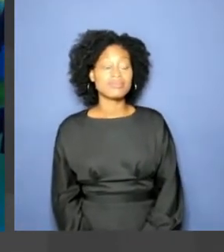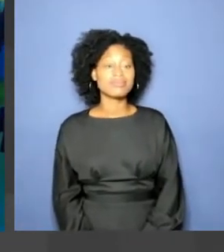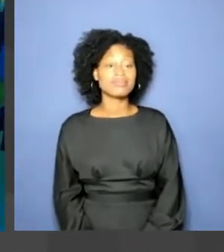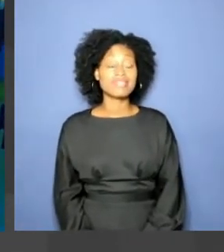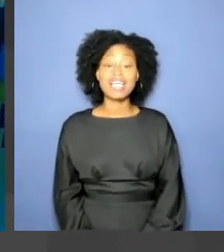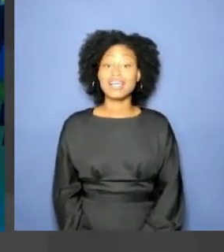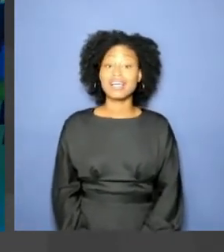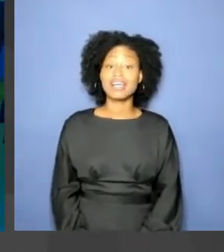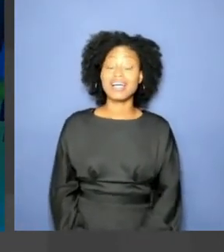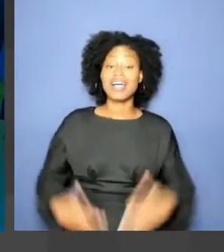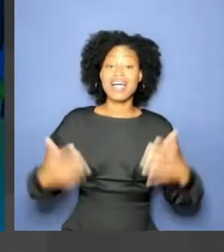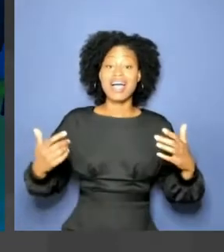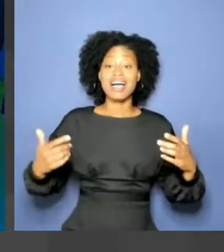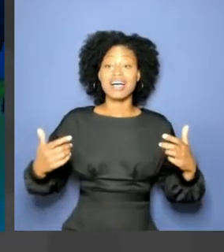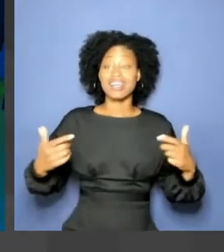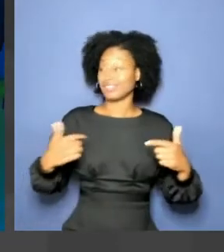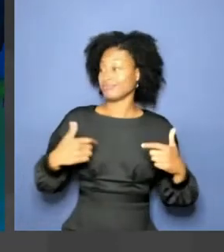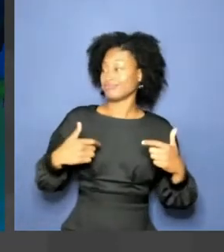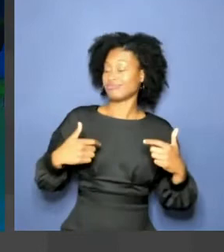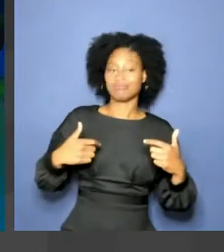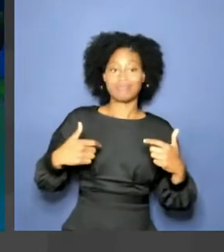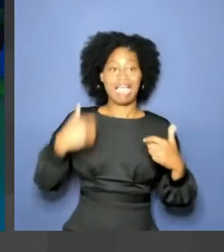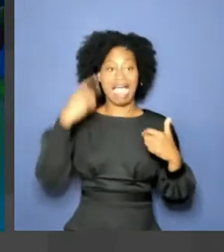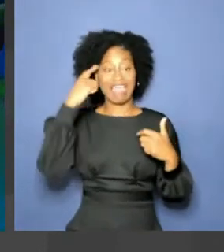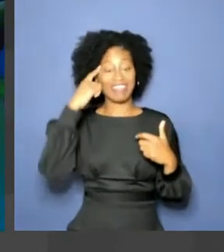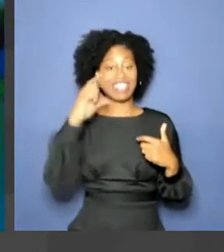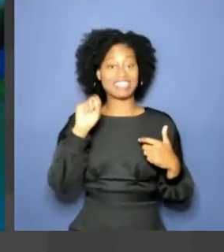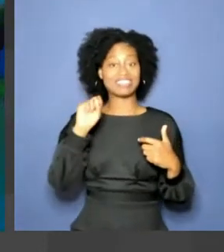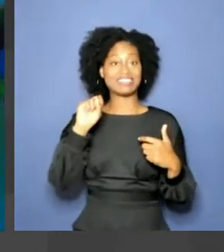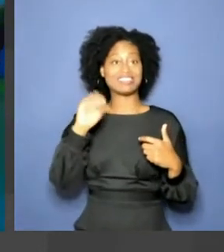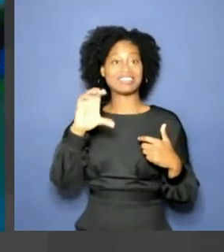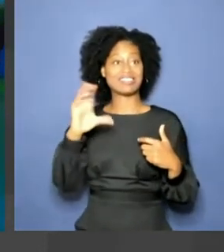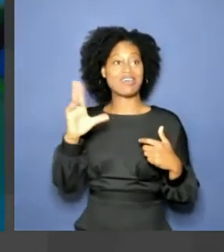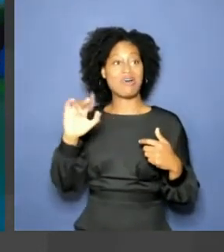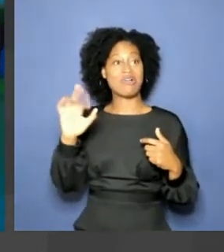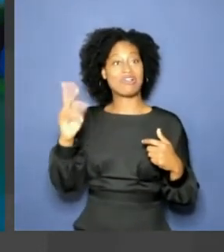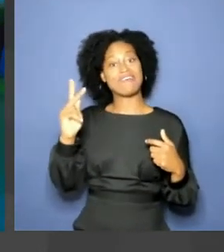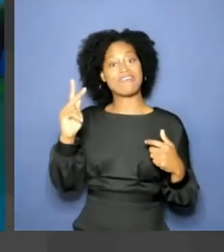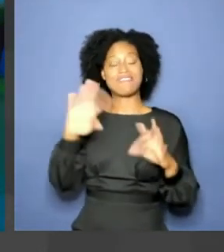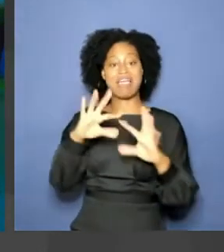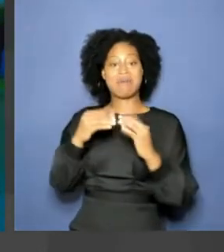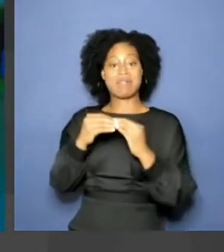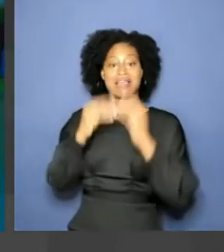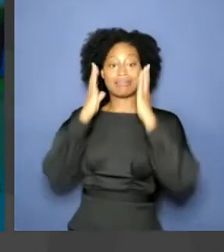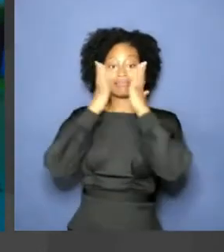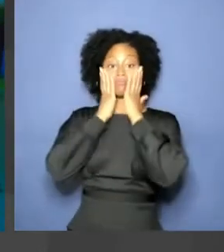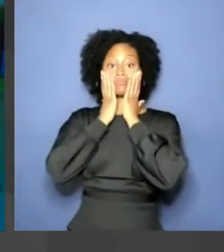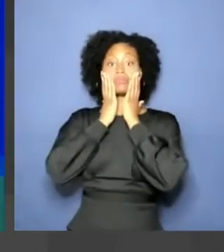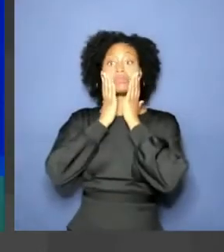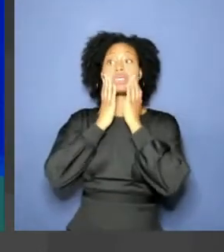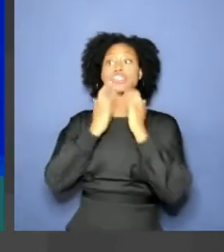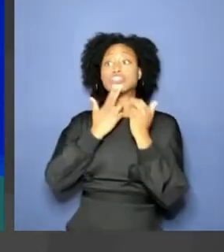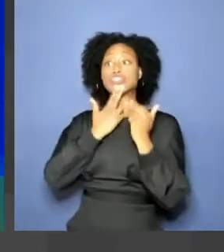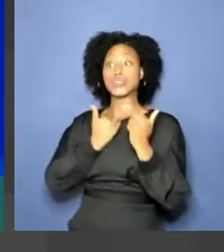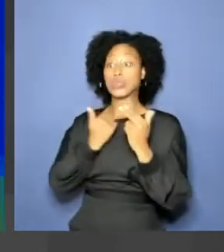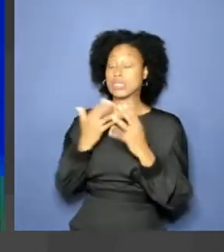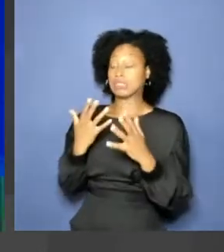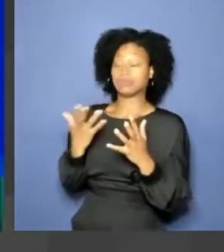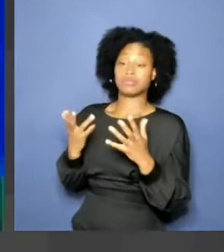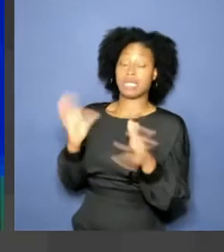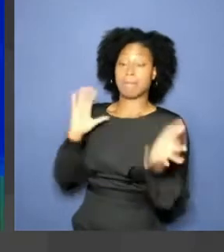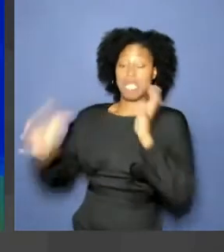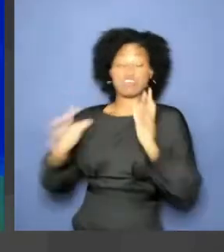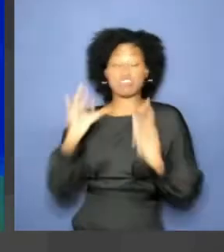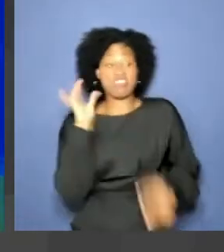I'm kind of back to thinking that the Skulk family is very adorable and sweet after seeing that. Wow, there is a lot